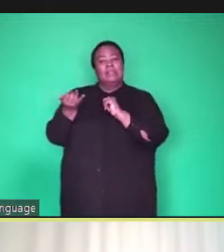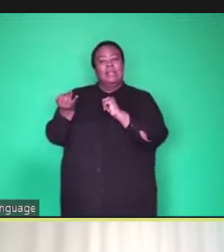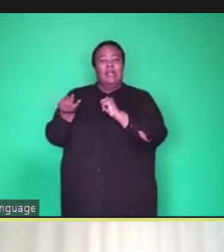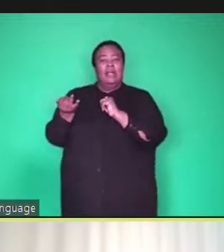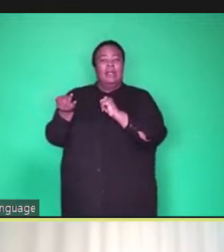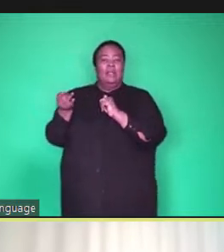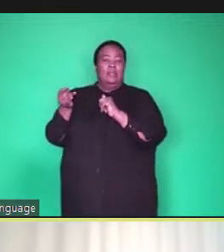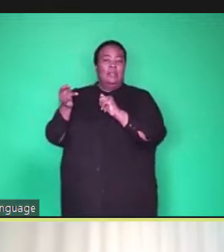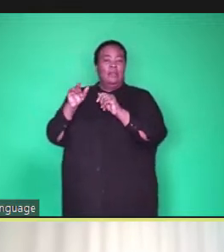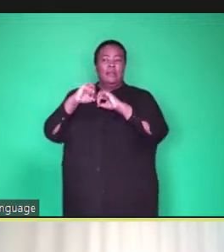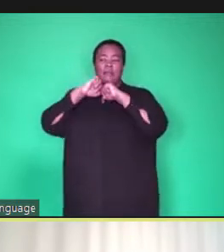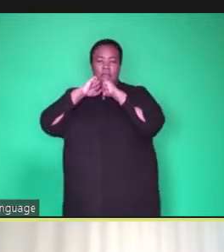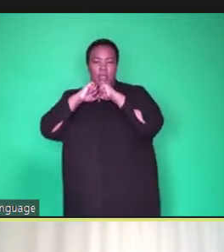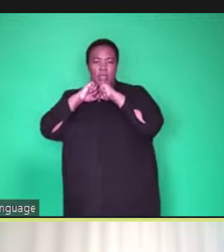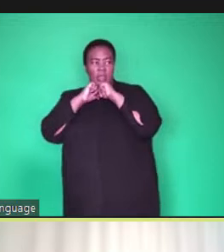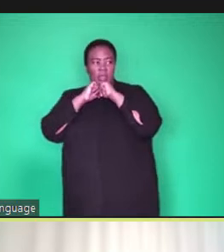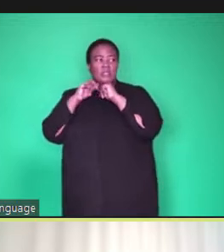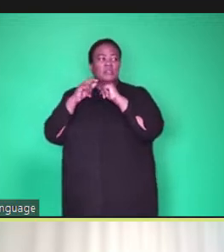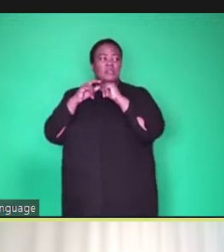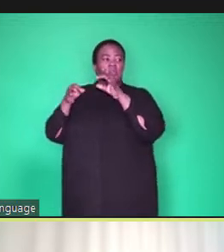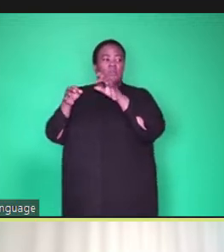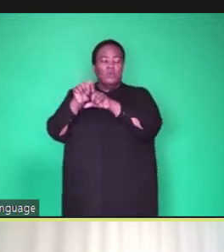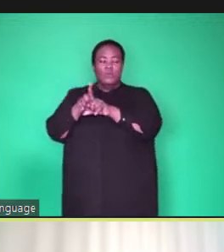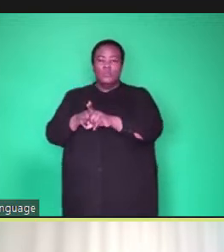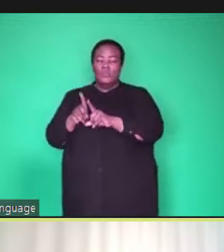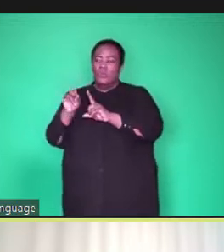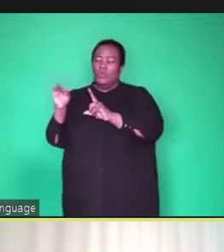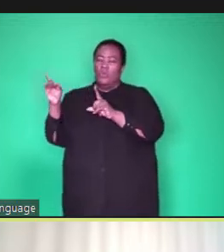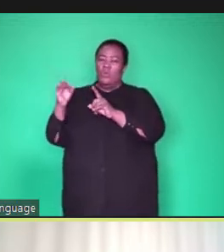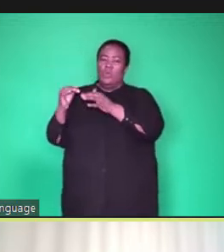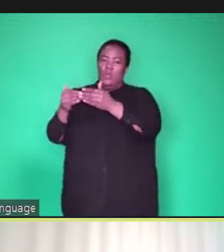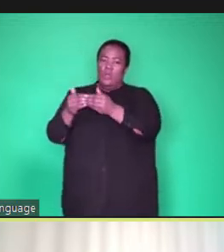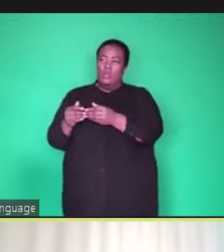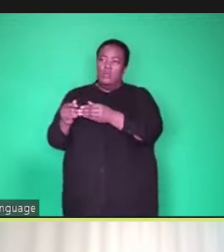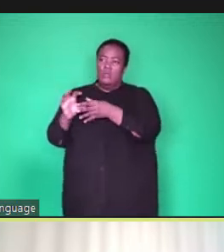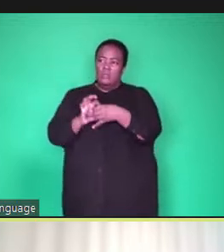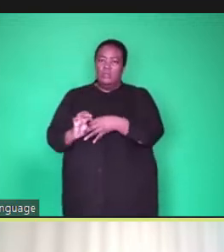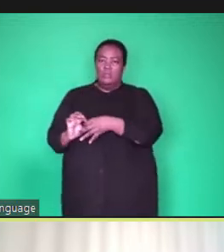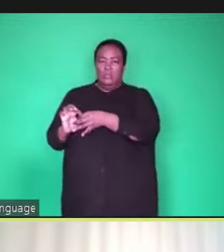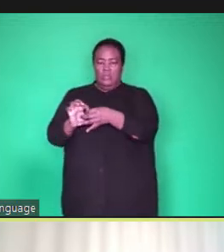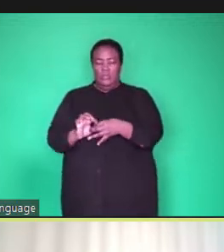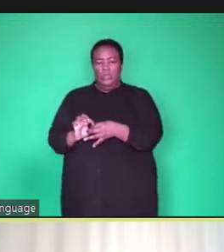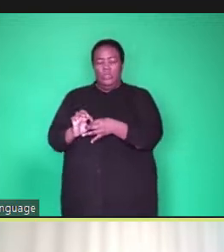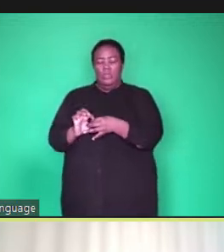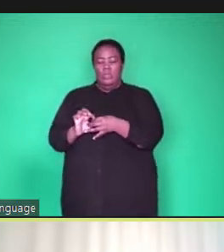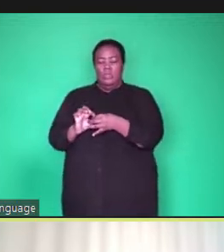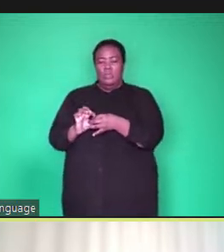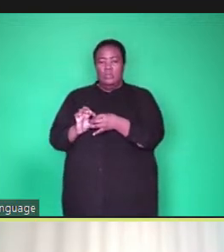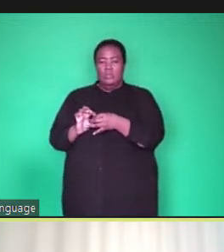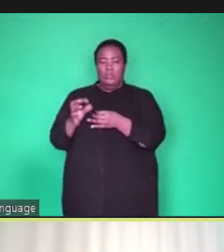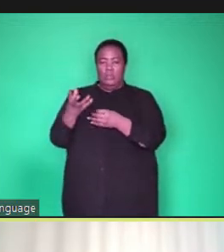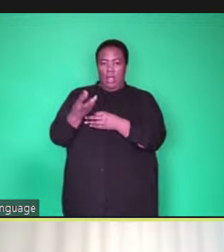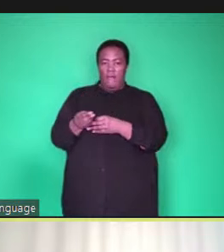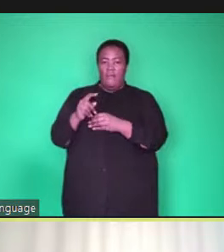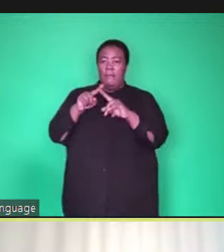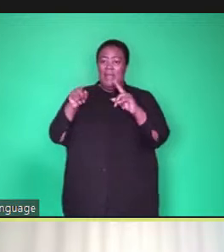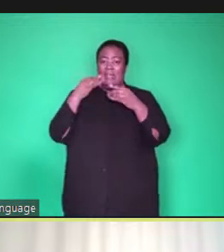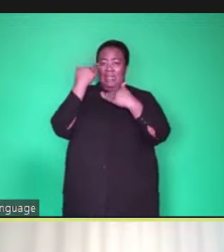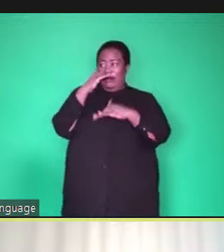between households, and also strong association between child mobility and maternal migration. A limitation of them